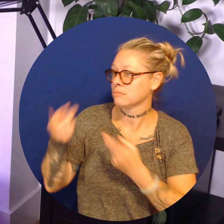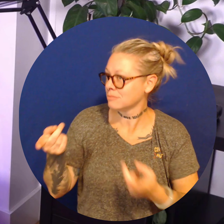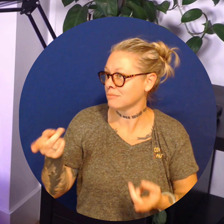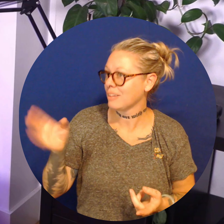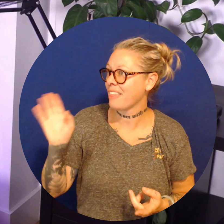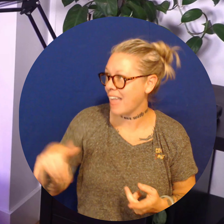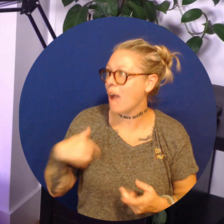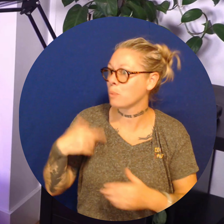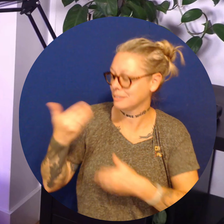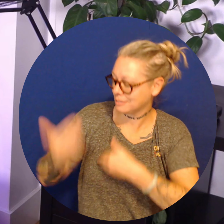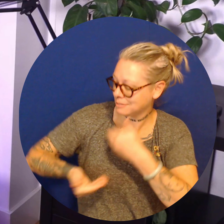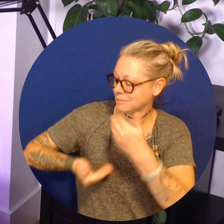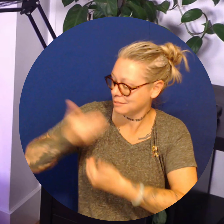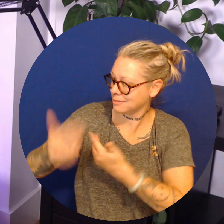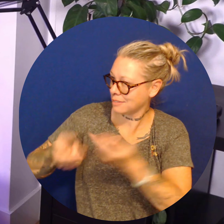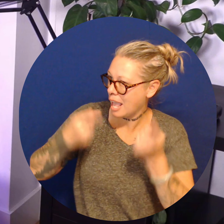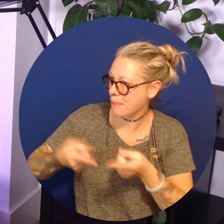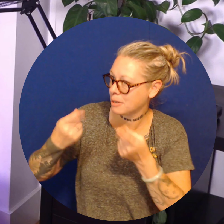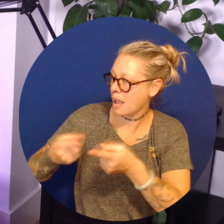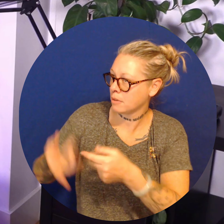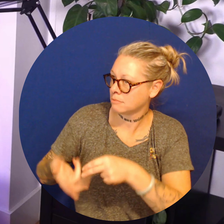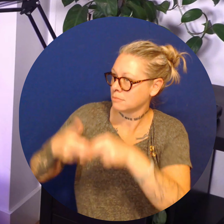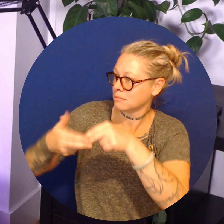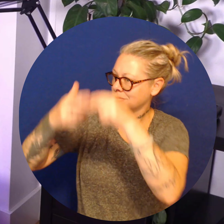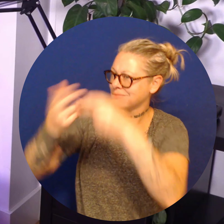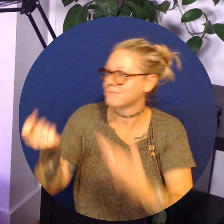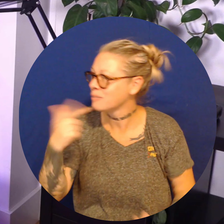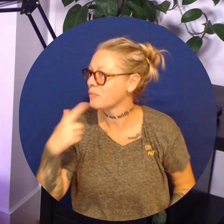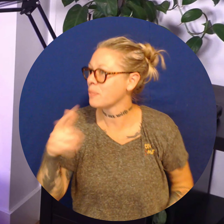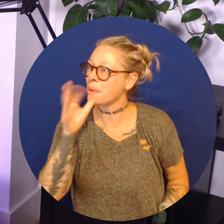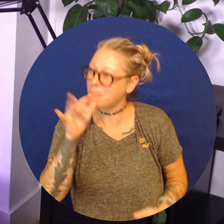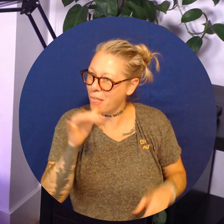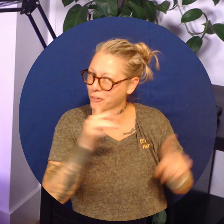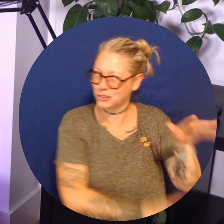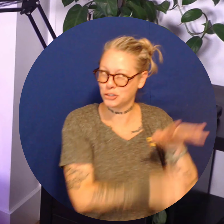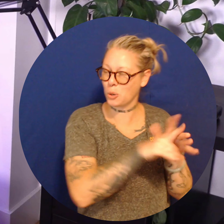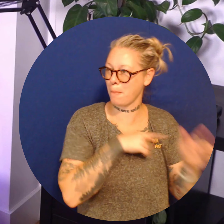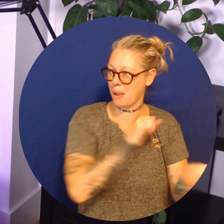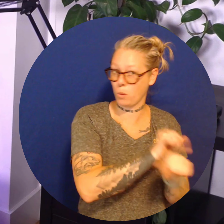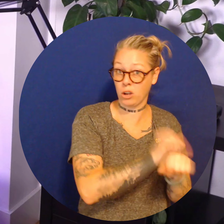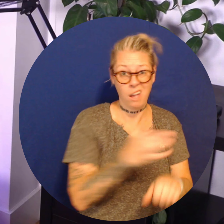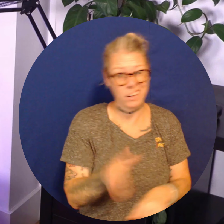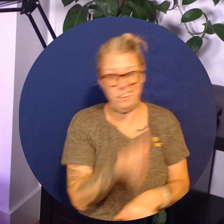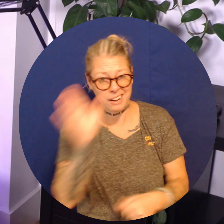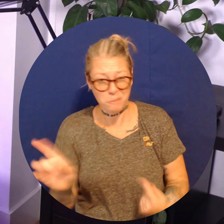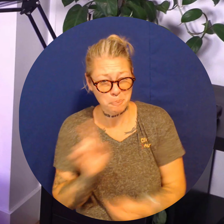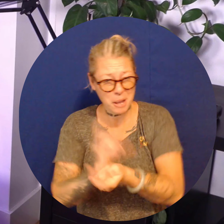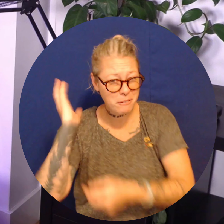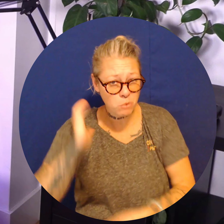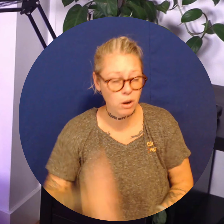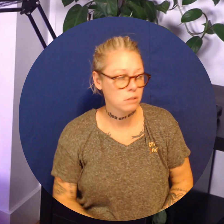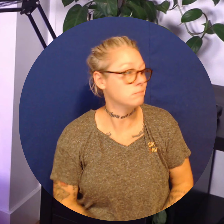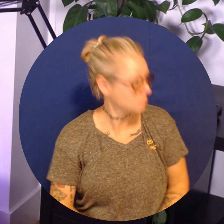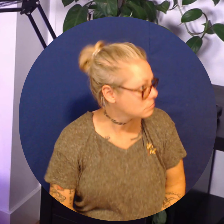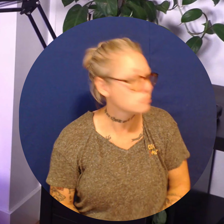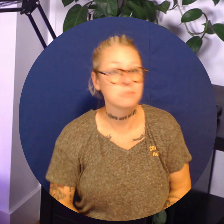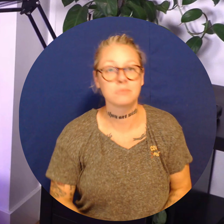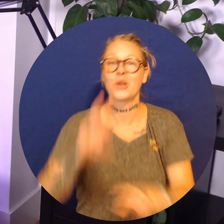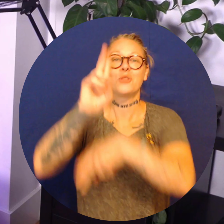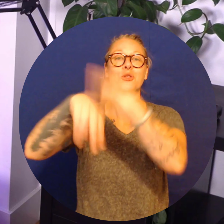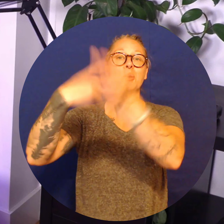looking back it was being worked on totally like the mom showed up with me having no connection right no